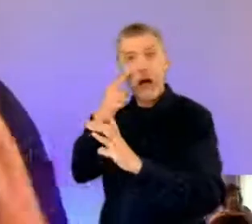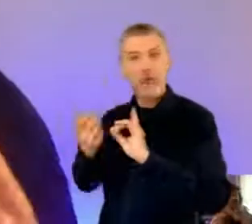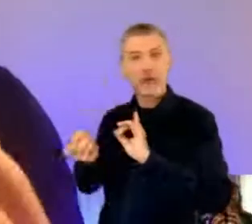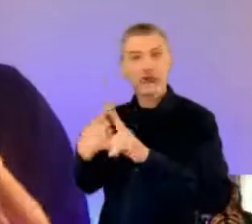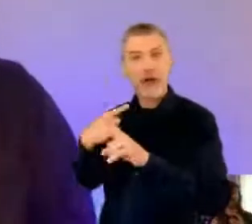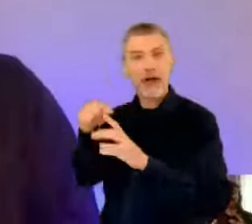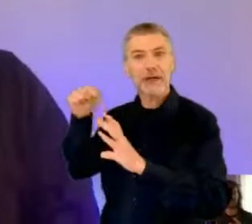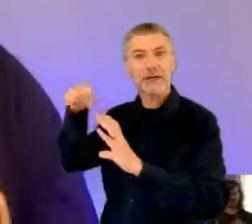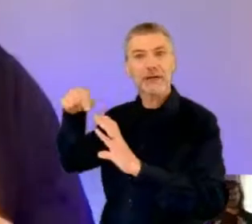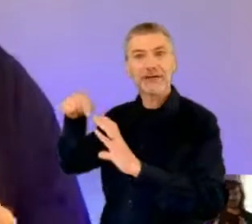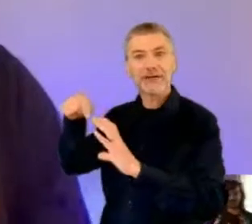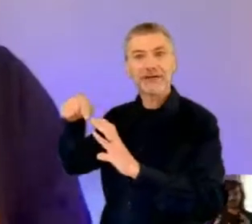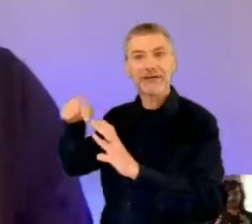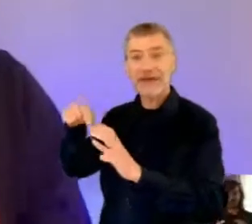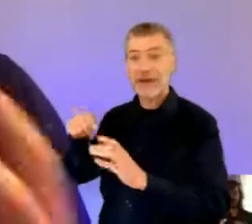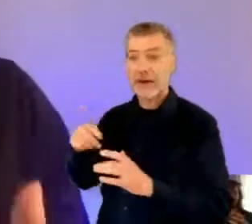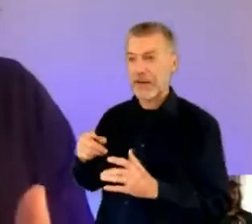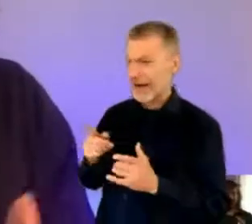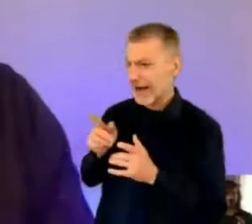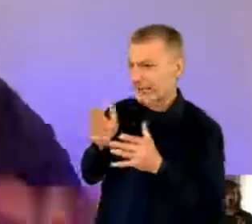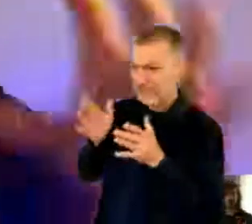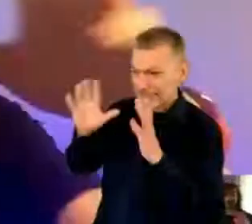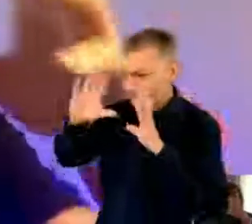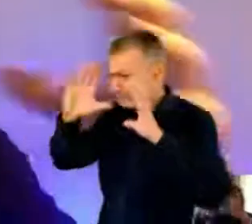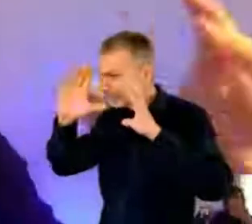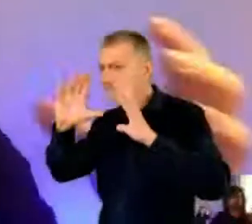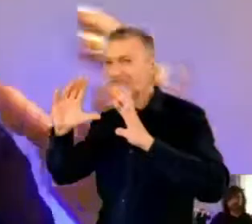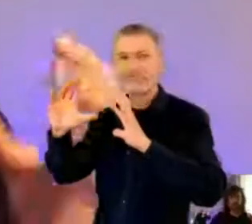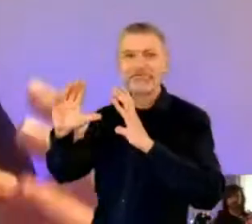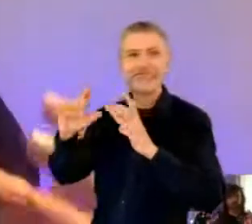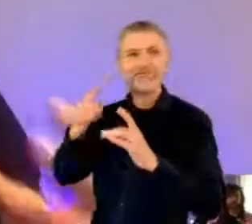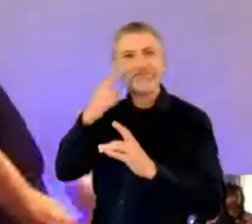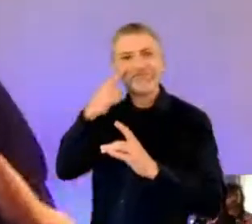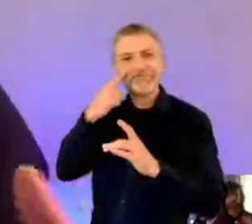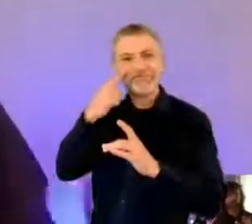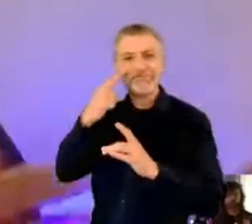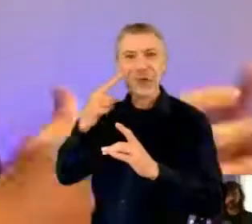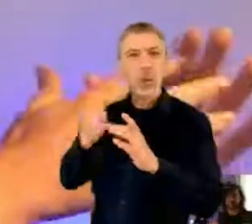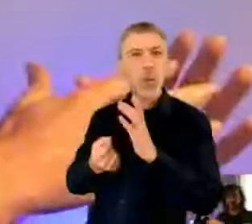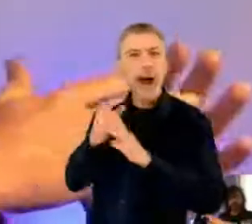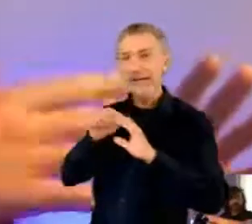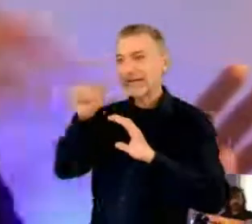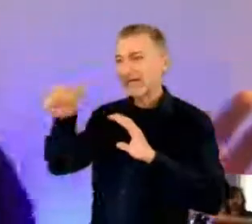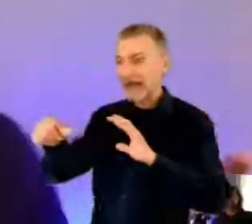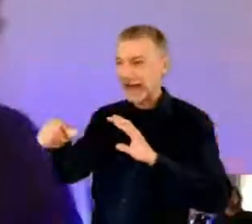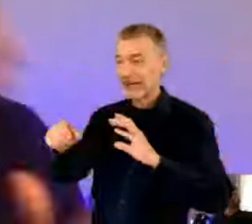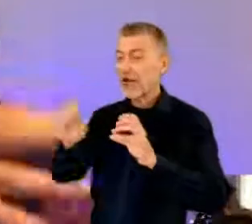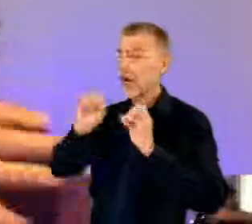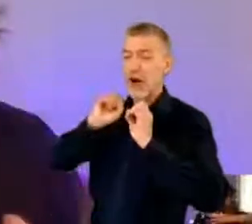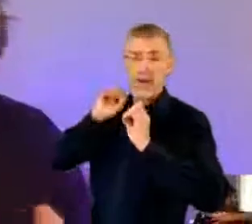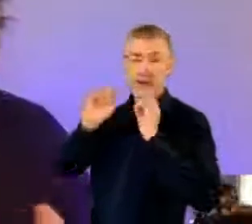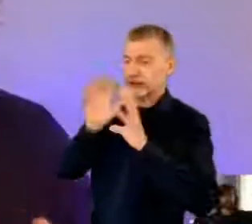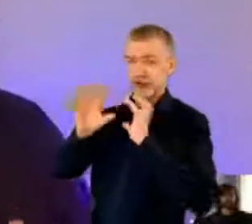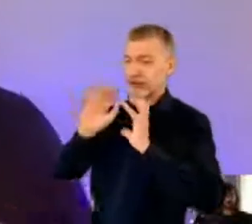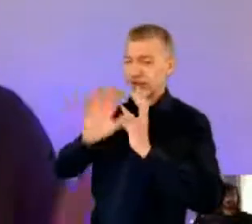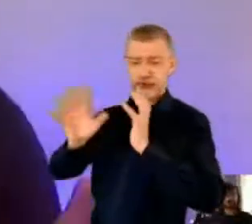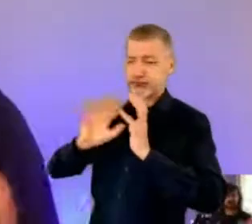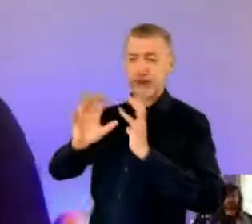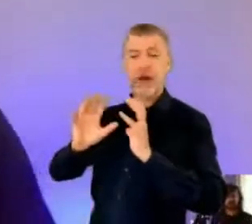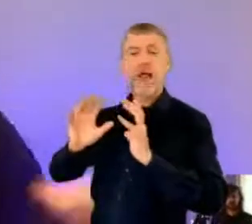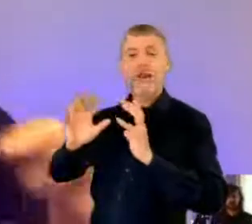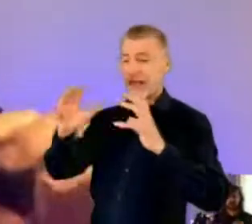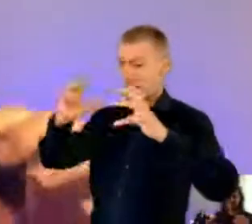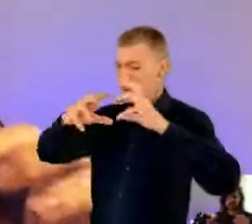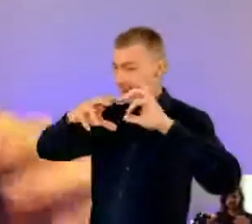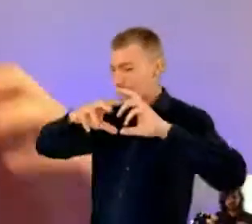is we examine then the engine. It's almost like a little bit of a detective work. So we strip it all to the very last components and lay them all out in lots and lots of tables,